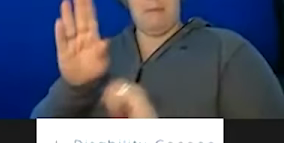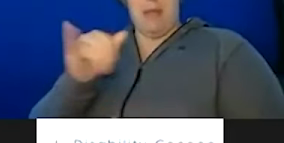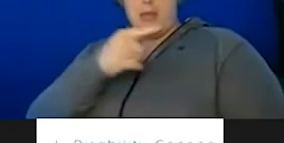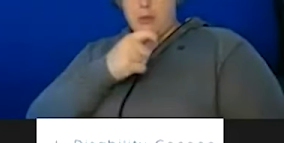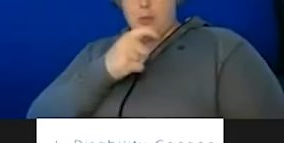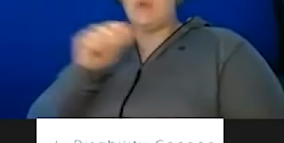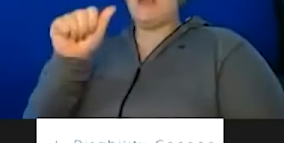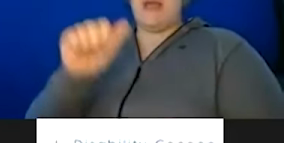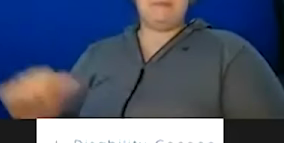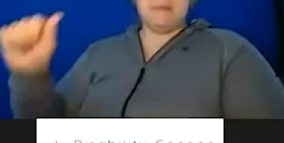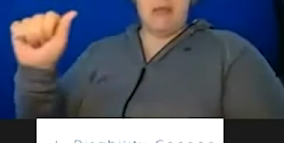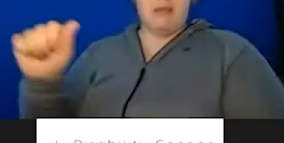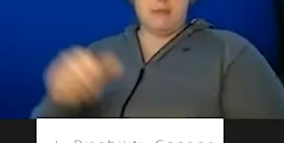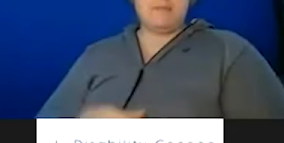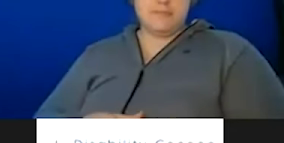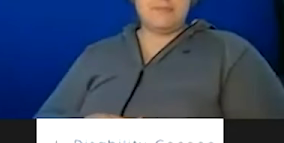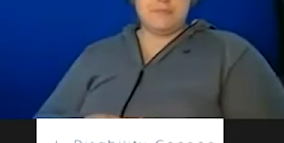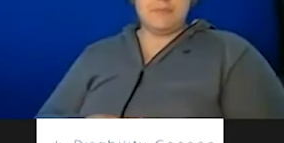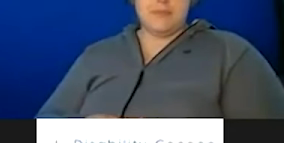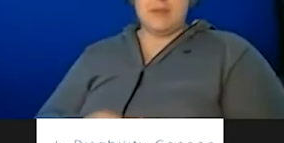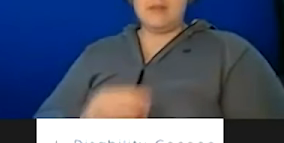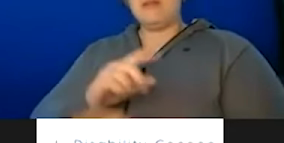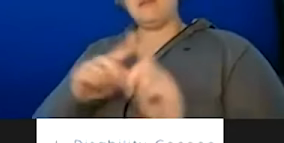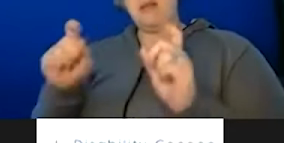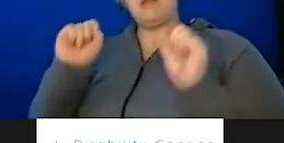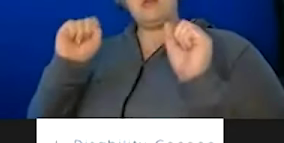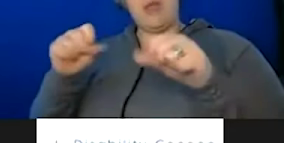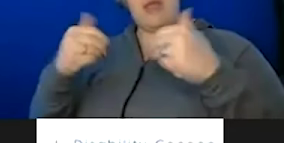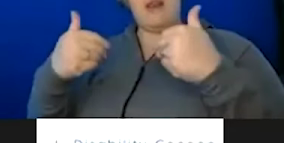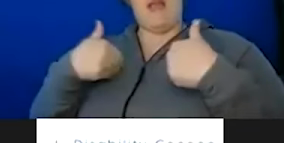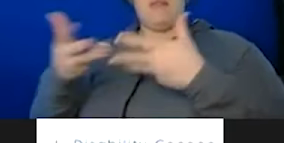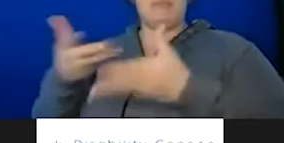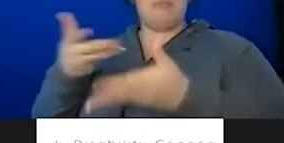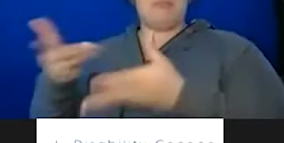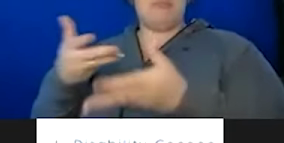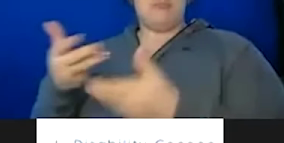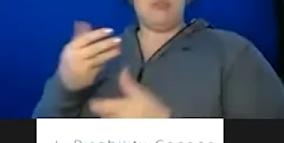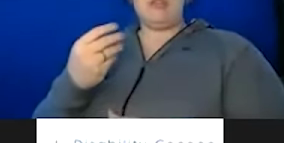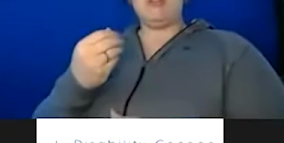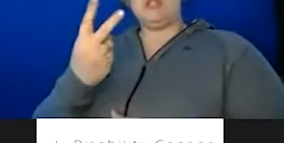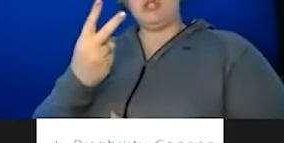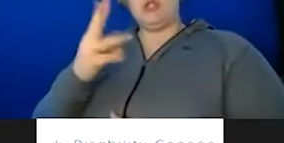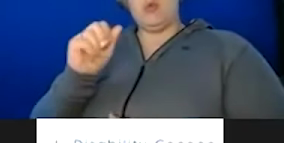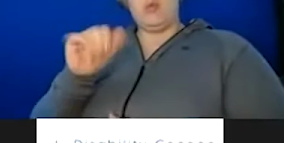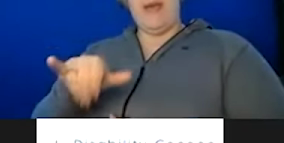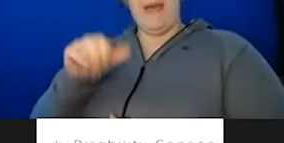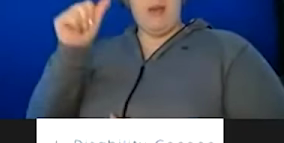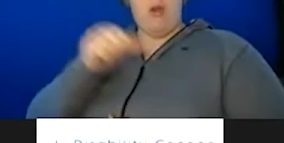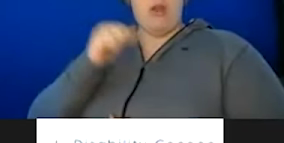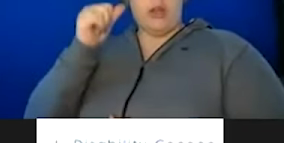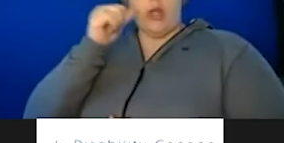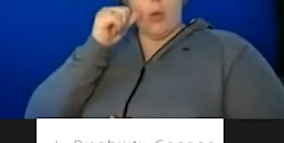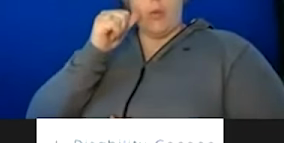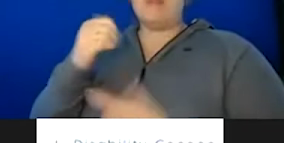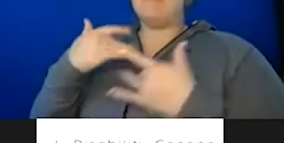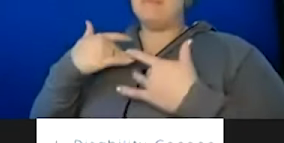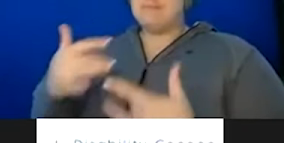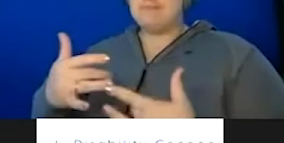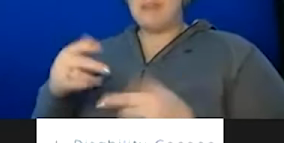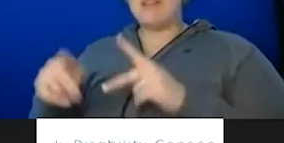capacity for two-way audio as well. And so how we've used these in the past has been to mount it outside of, say,